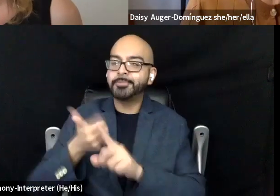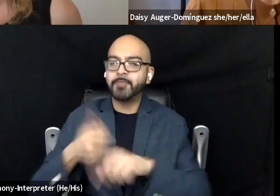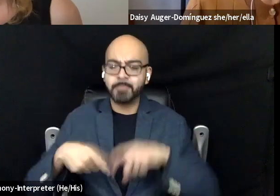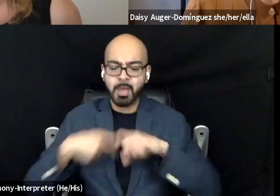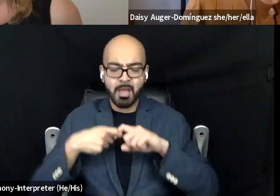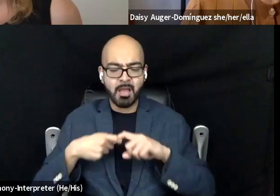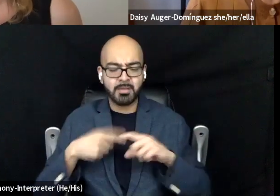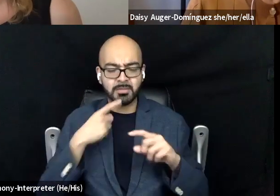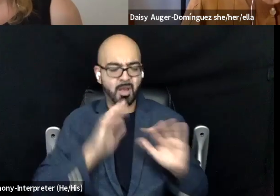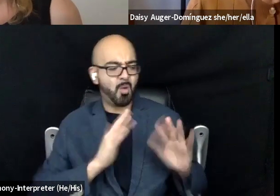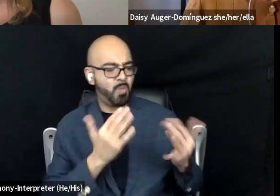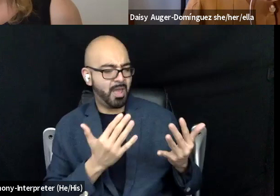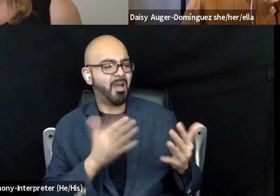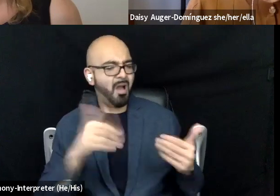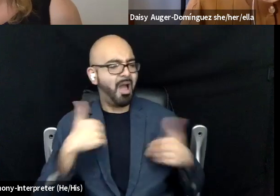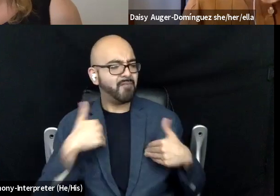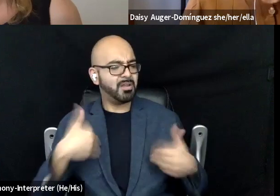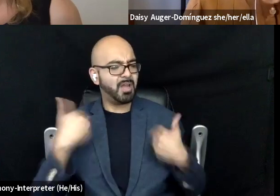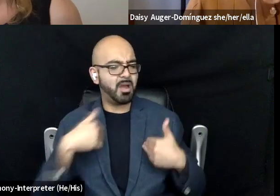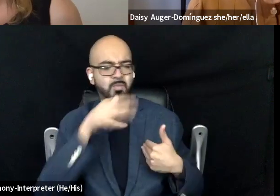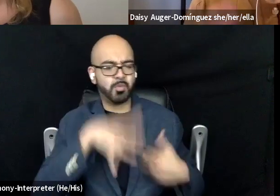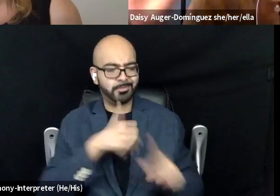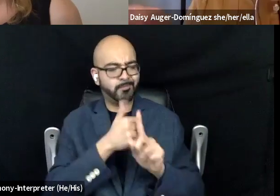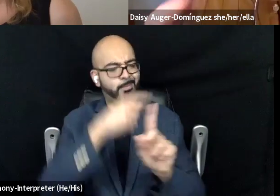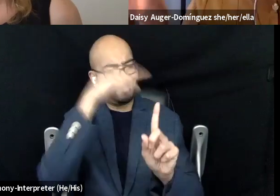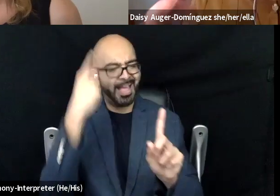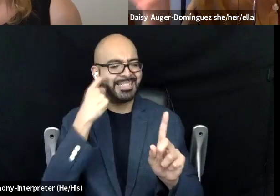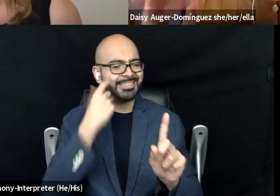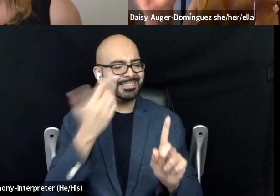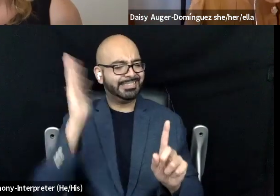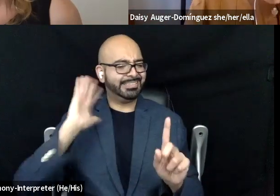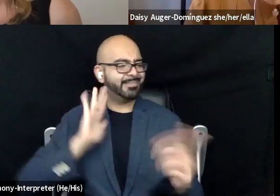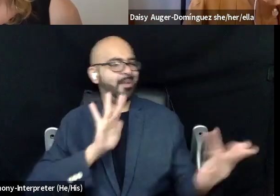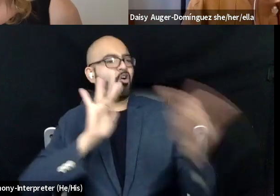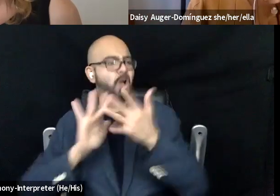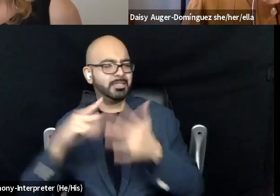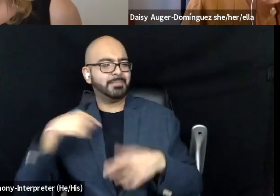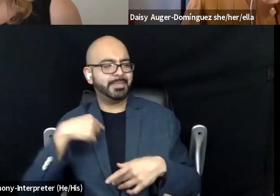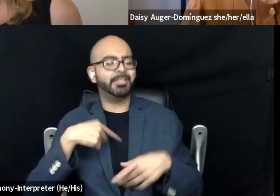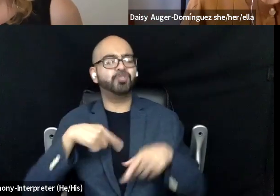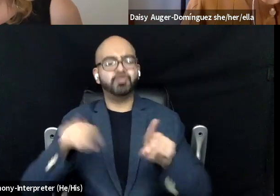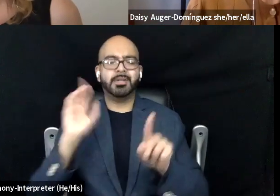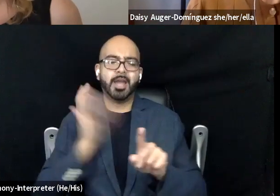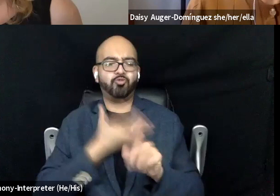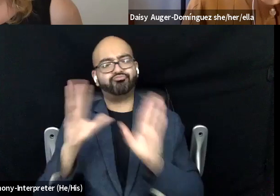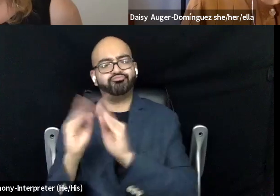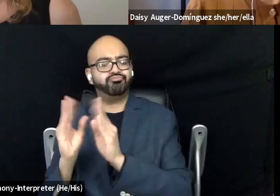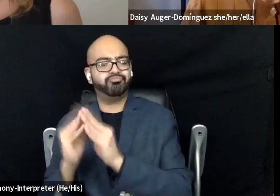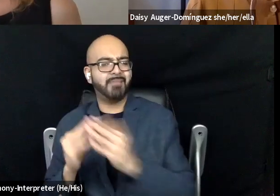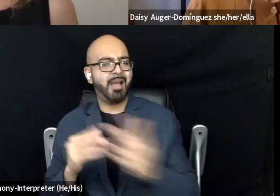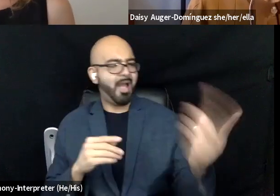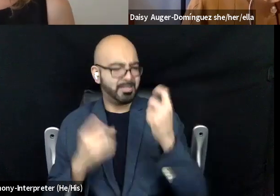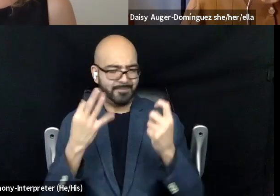second. I had this young Black woman who reached out to me the other day in our Ask Me Anything sessions and asked me if I could have coffee with